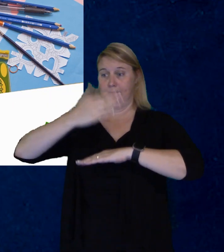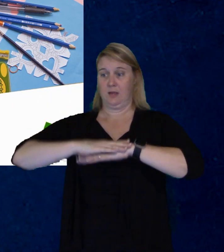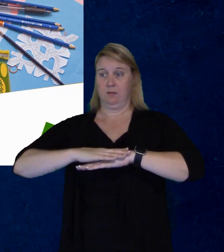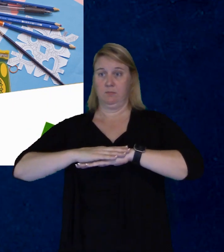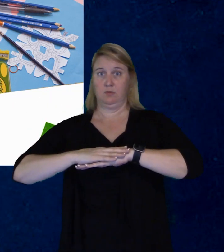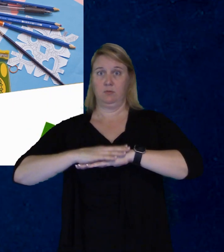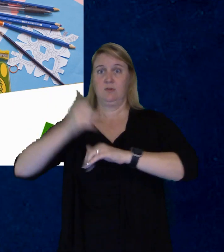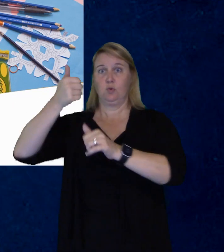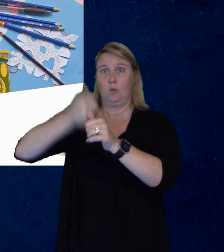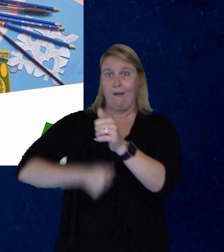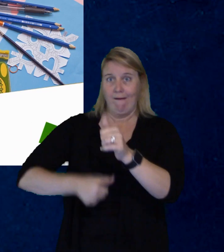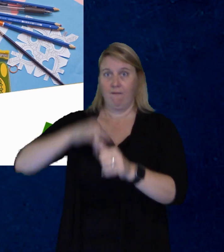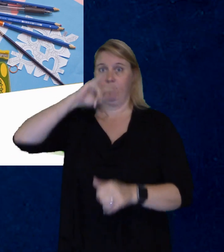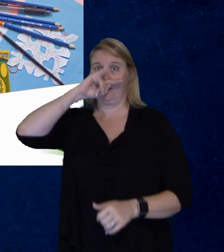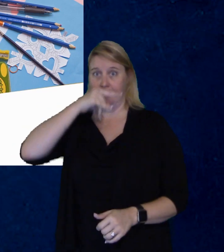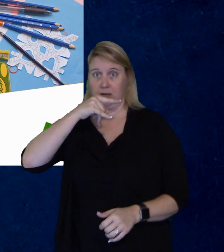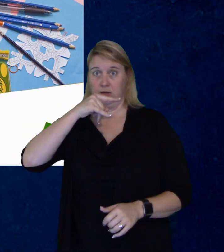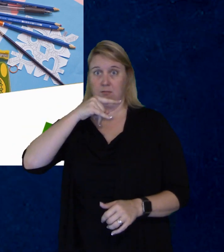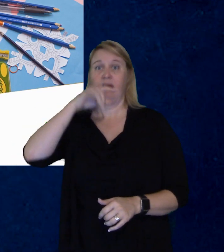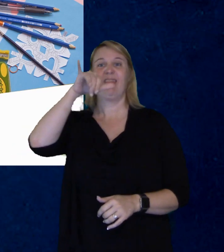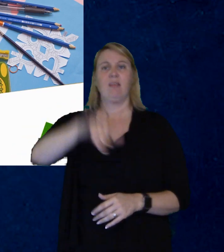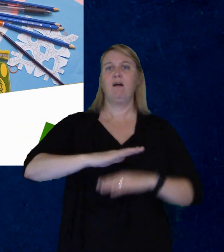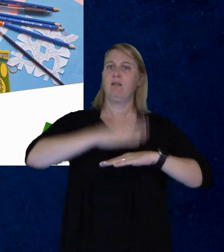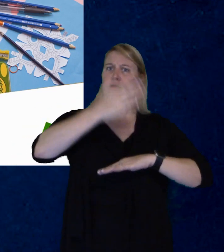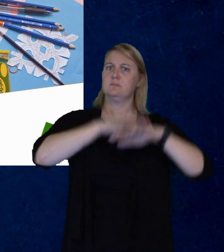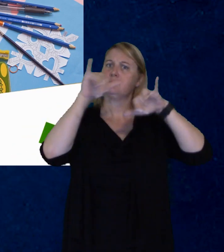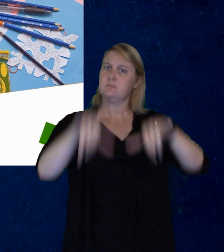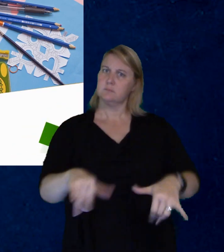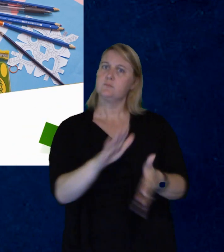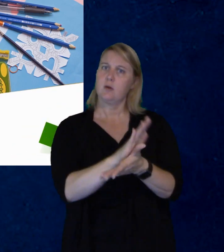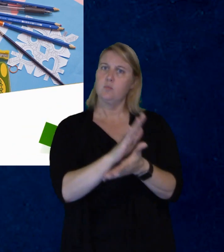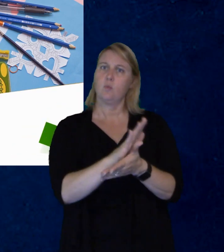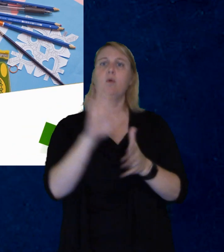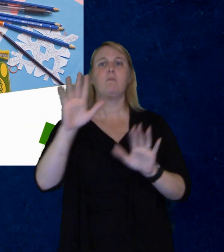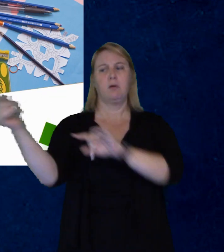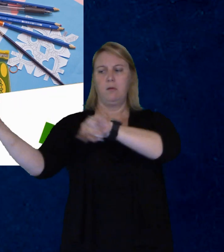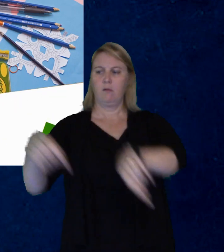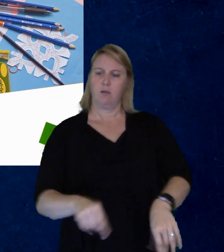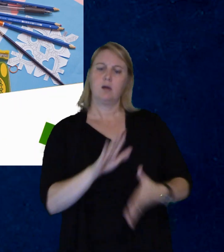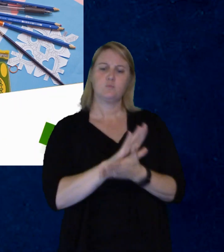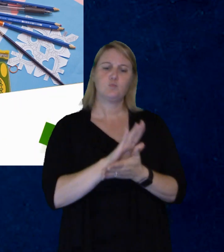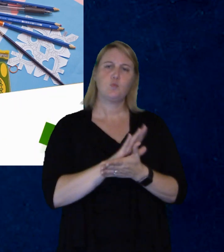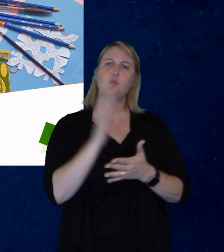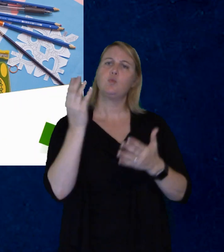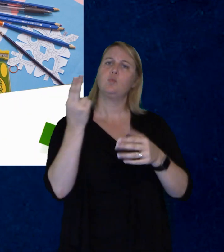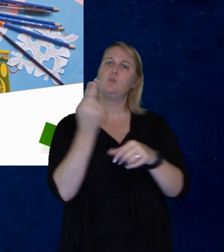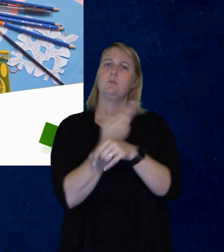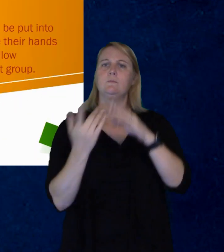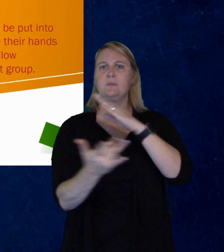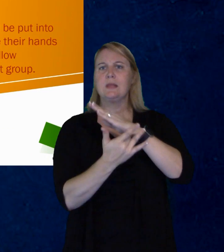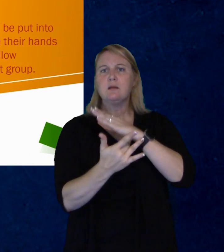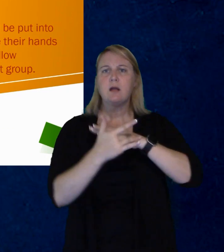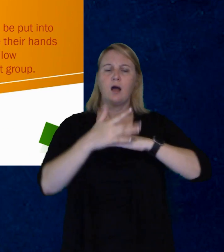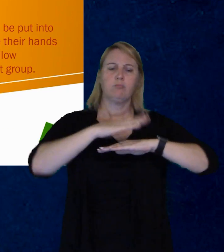to every child, which will stay at school, but they will use that Chromebook when they're working on technology projects throughout